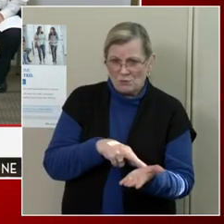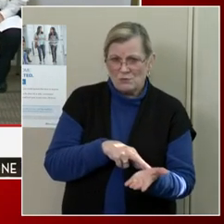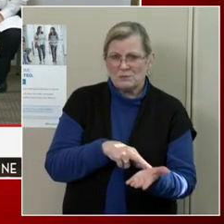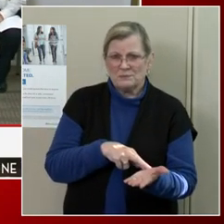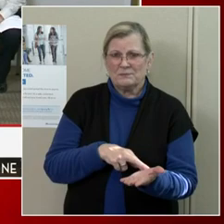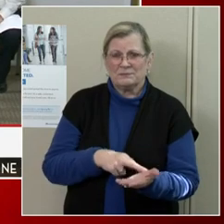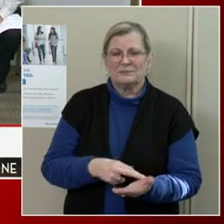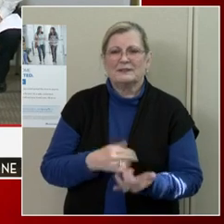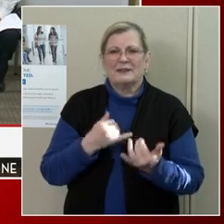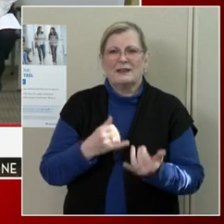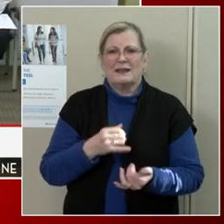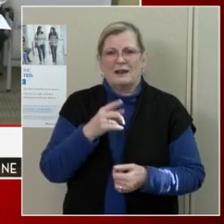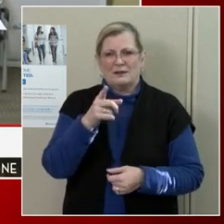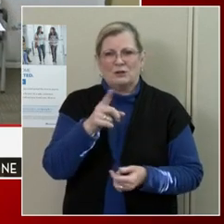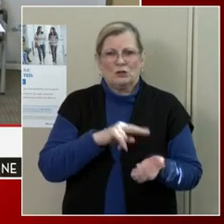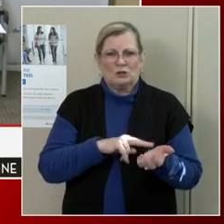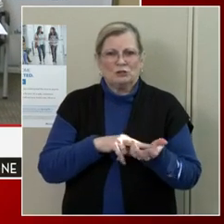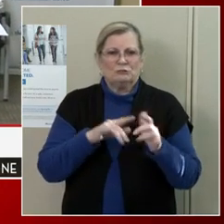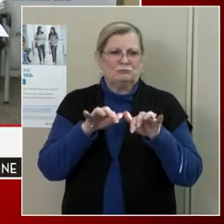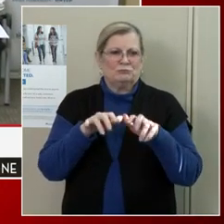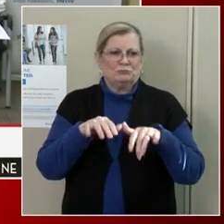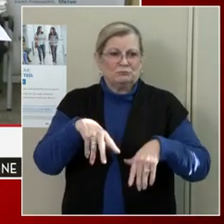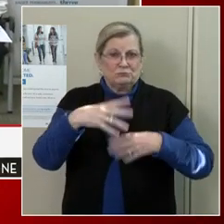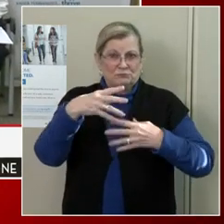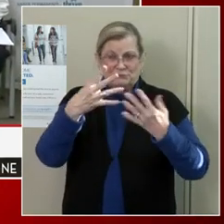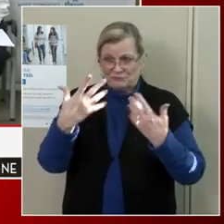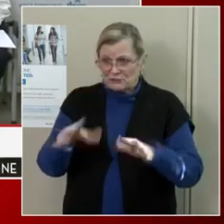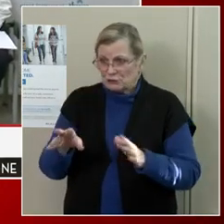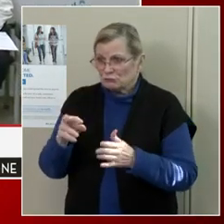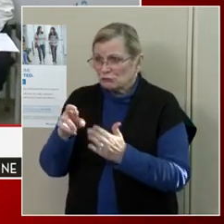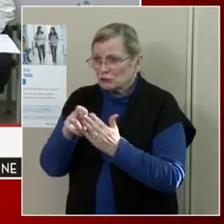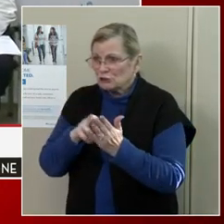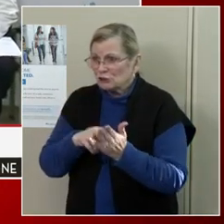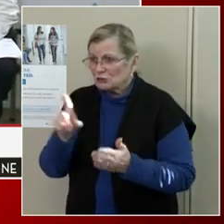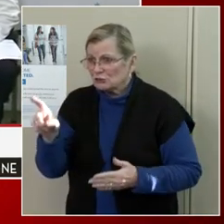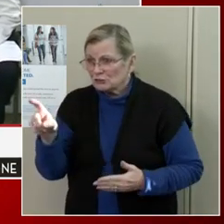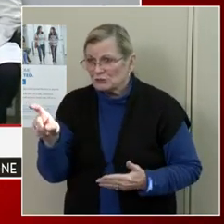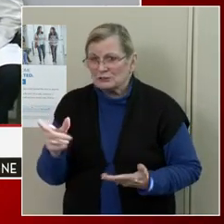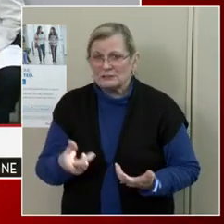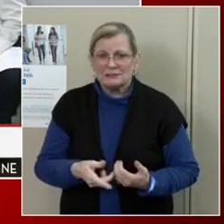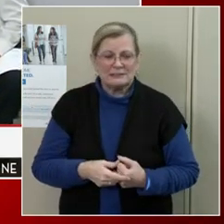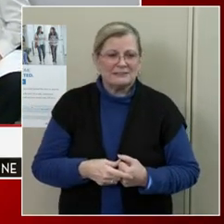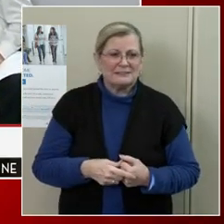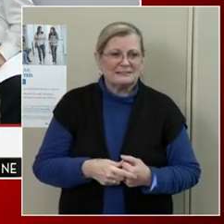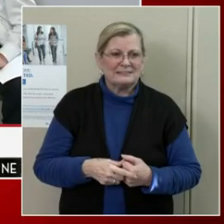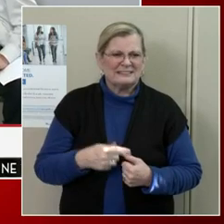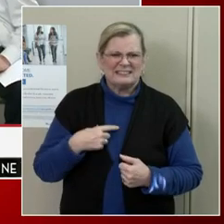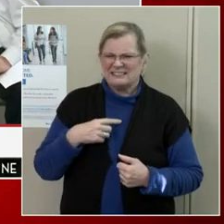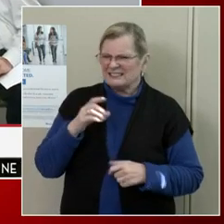Chief Donnelly, did you register this morning? Yes, I did. Just got to find you in here.